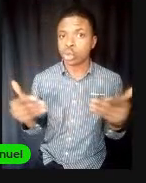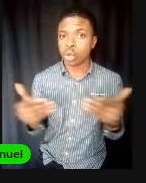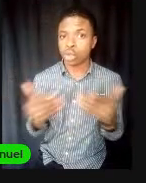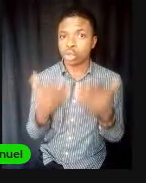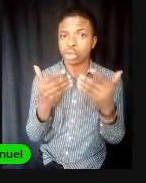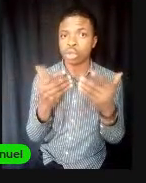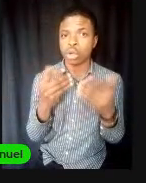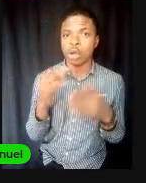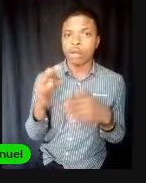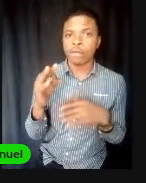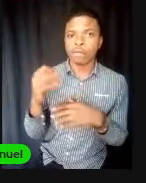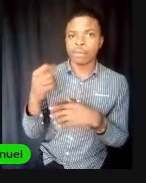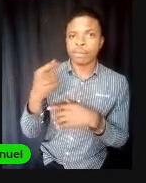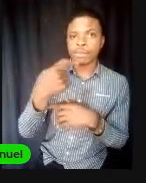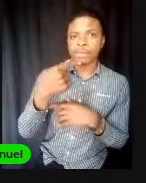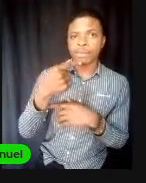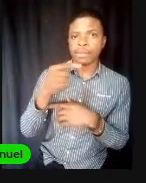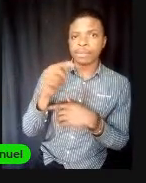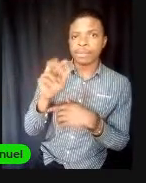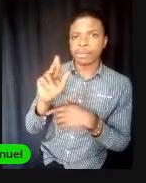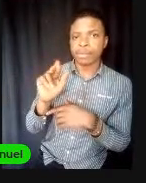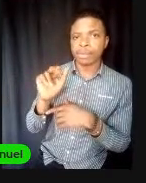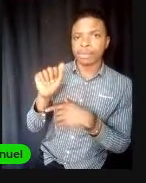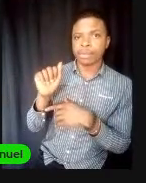graphic design.